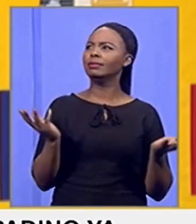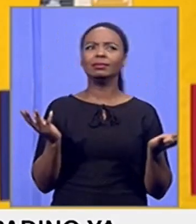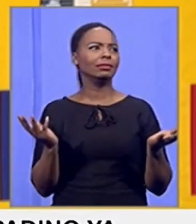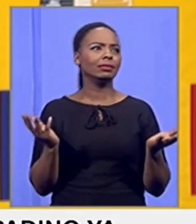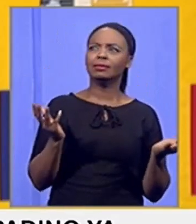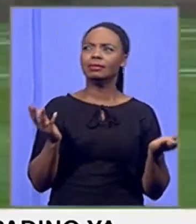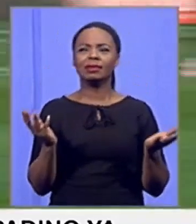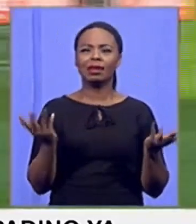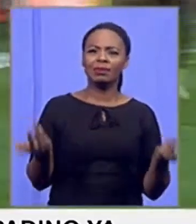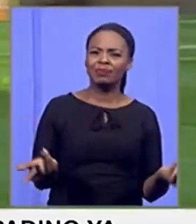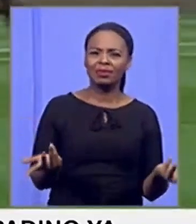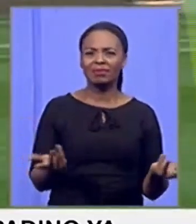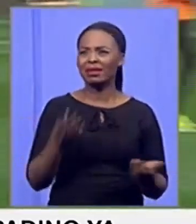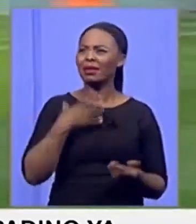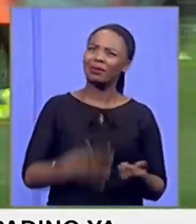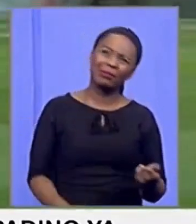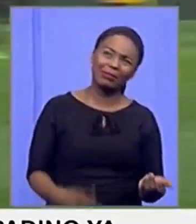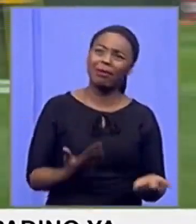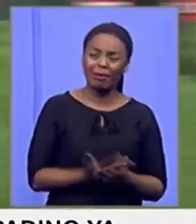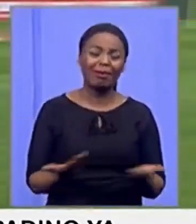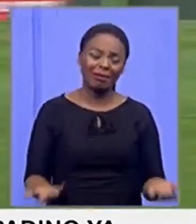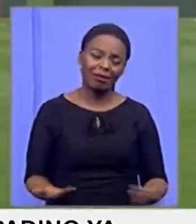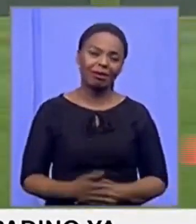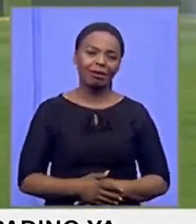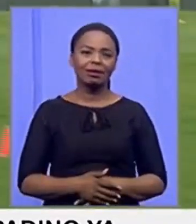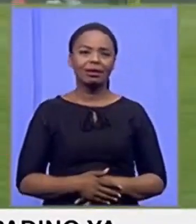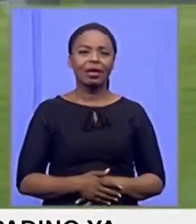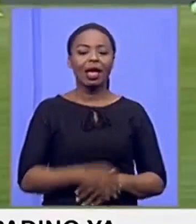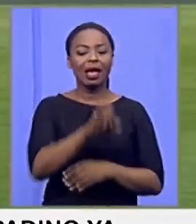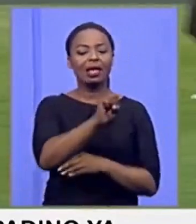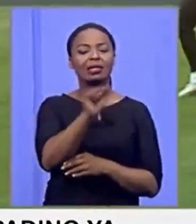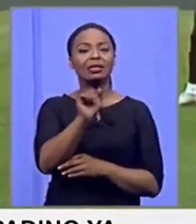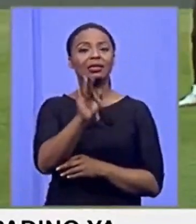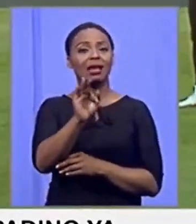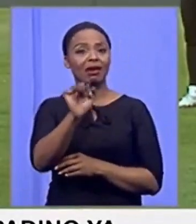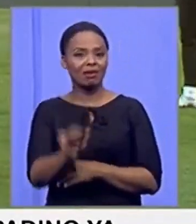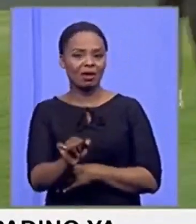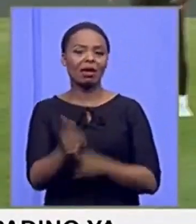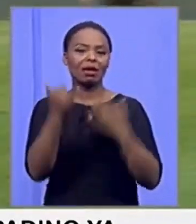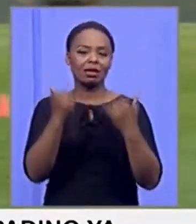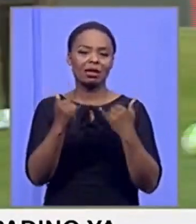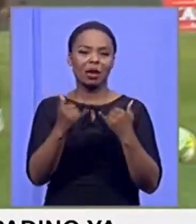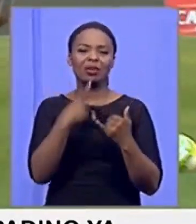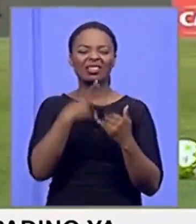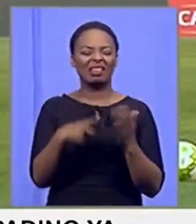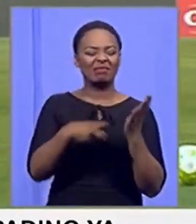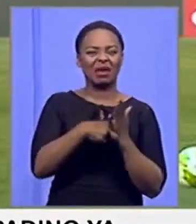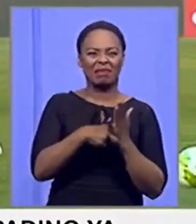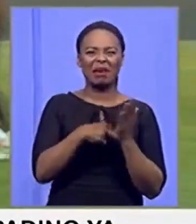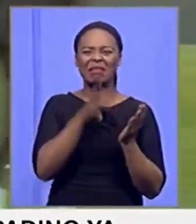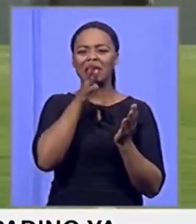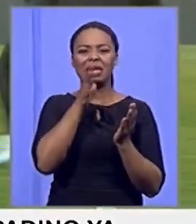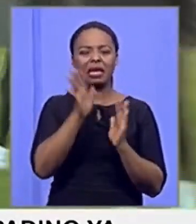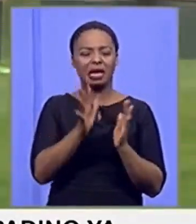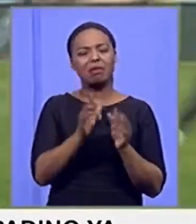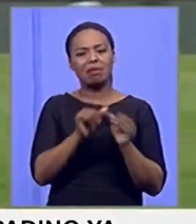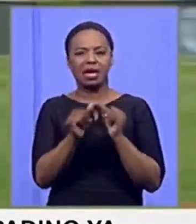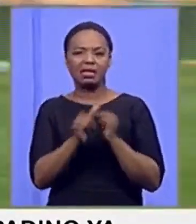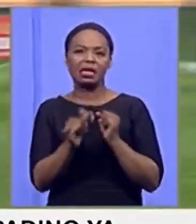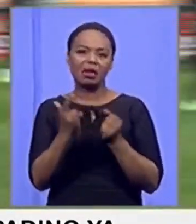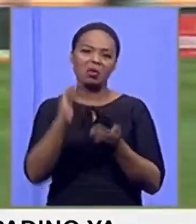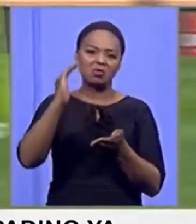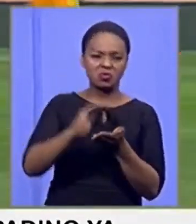a good fight. Mano a mokgatlo wa SAFA a go fokotša theko ya ditikete a šomile